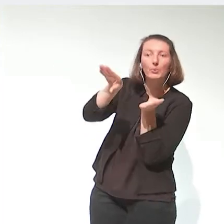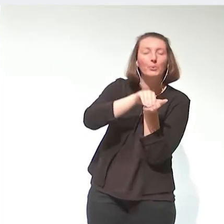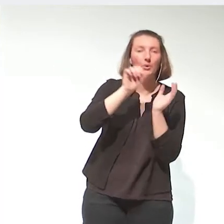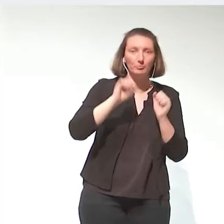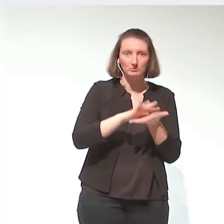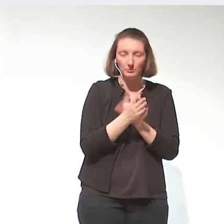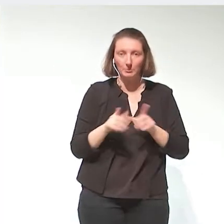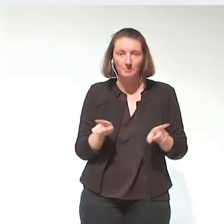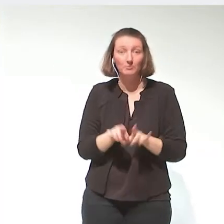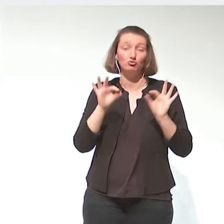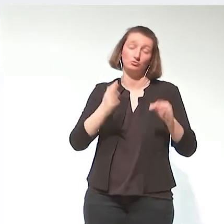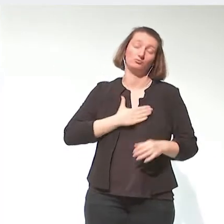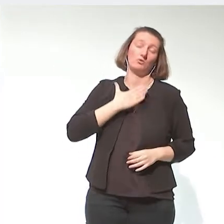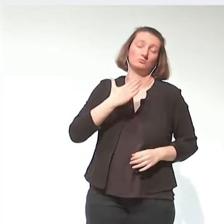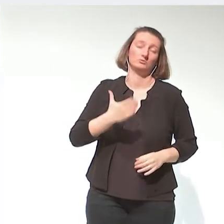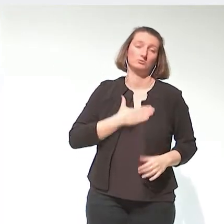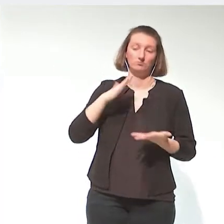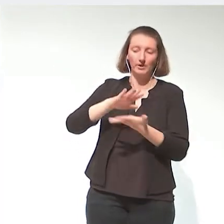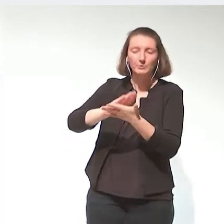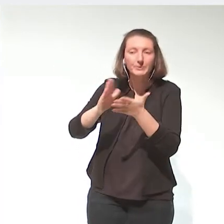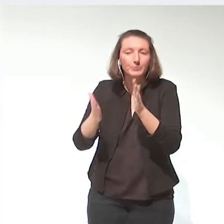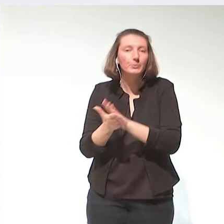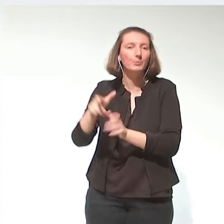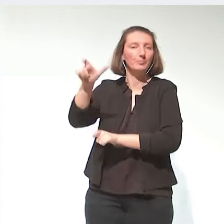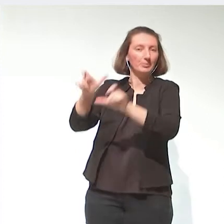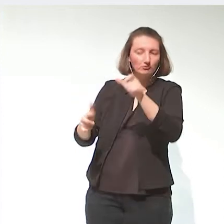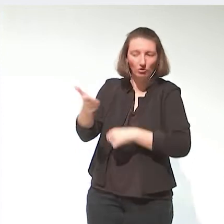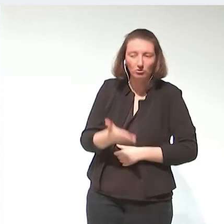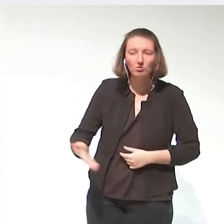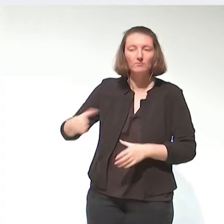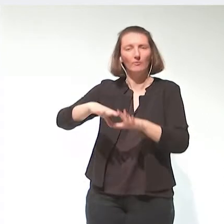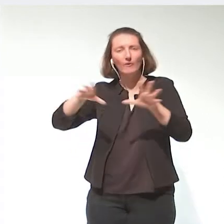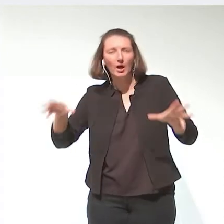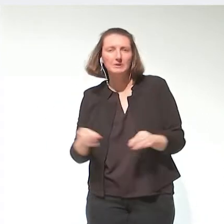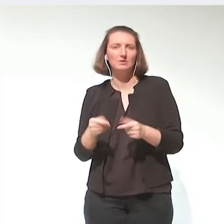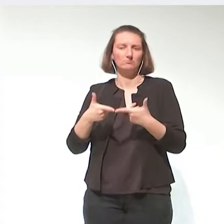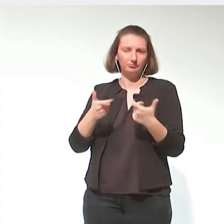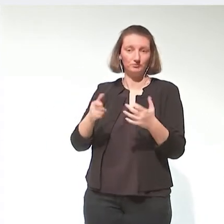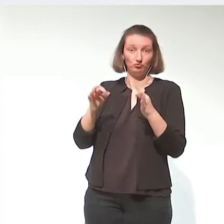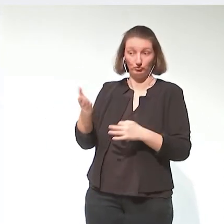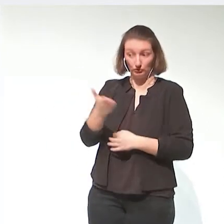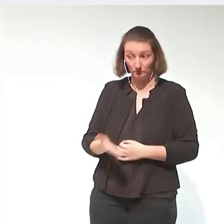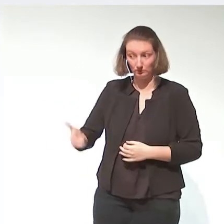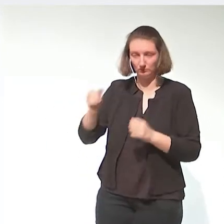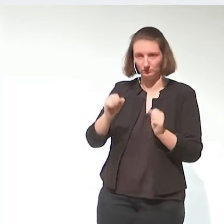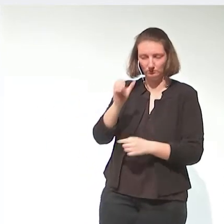society, thanks to particular individuals and organizations that represent so many mothers and